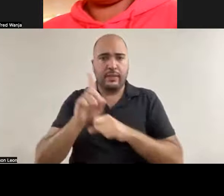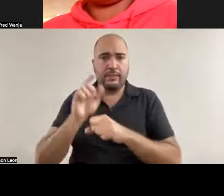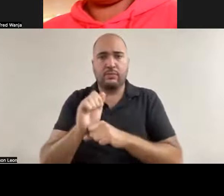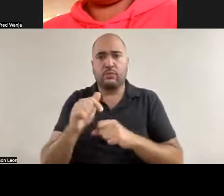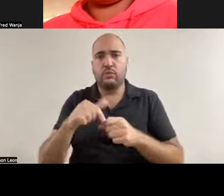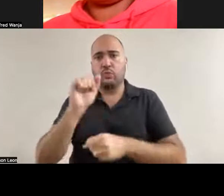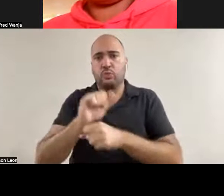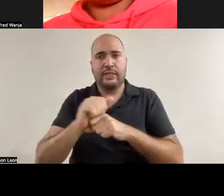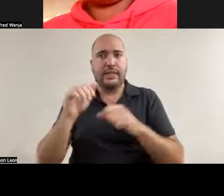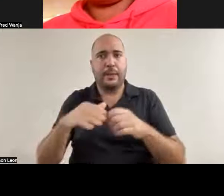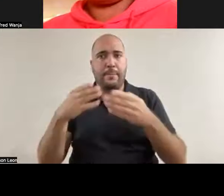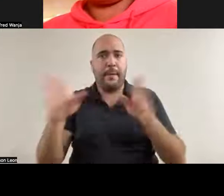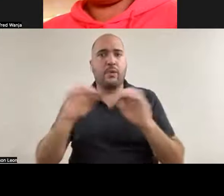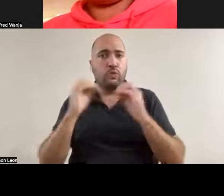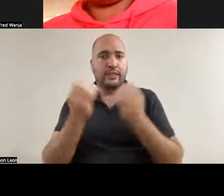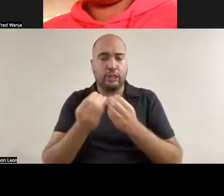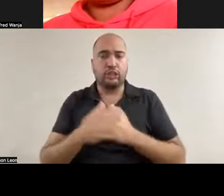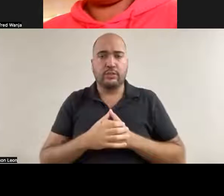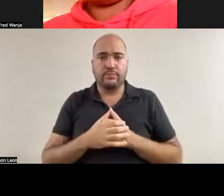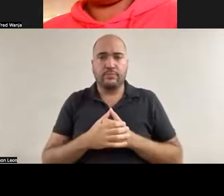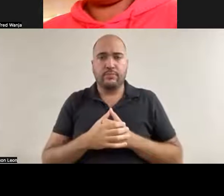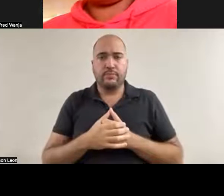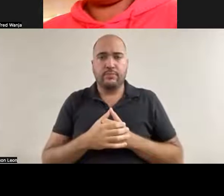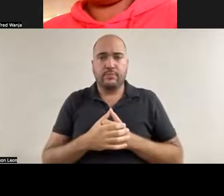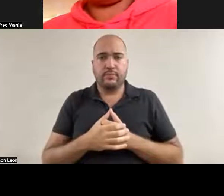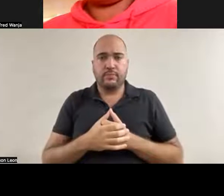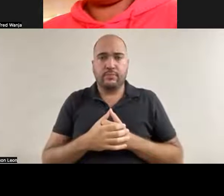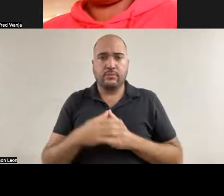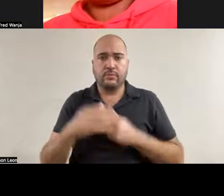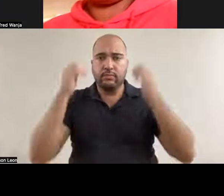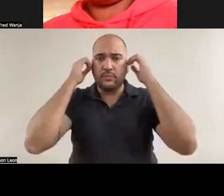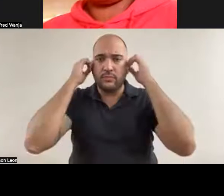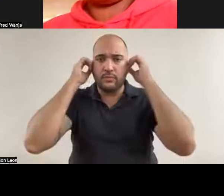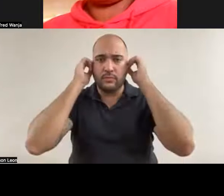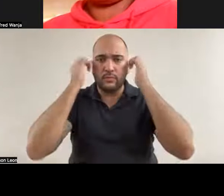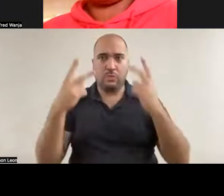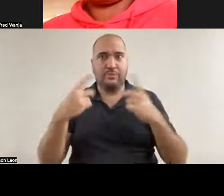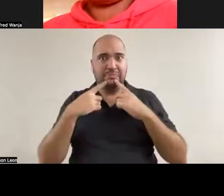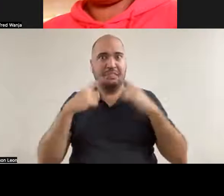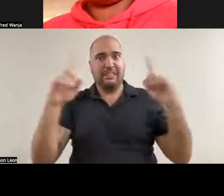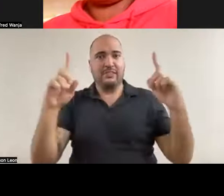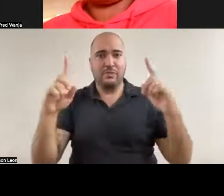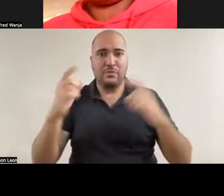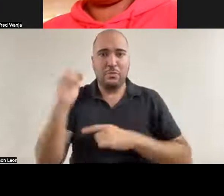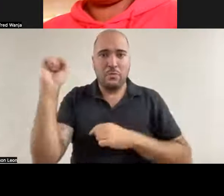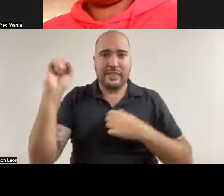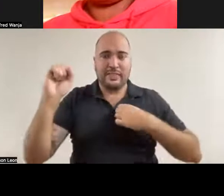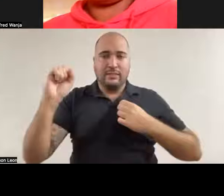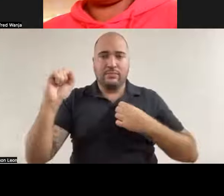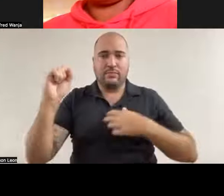public administration. And it was a successful movement